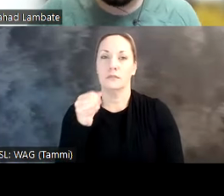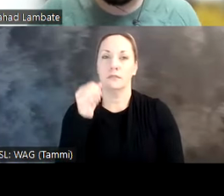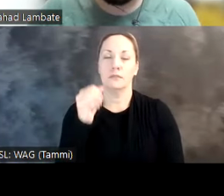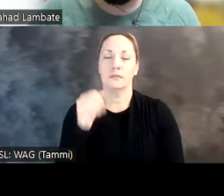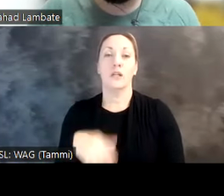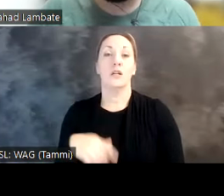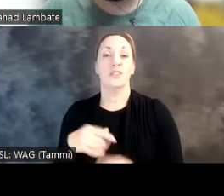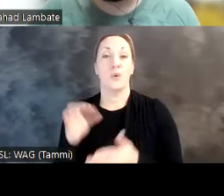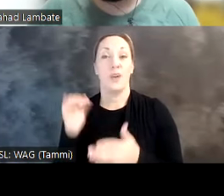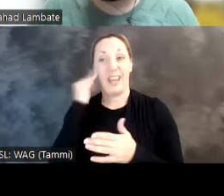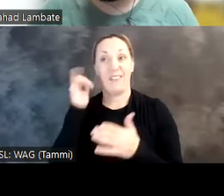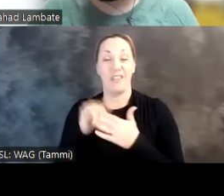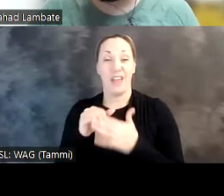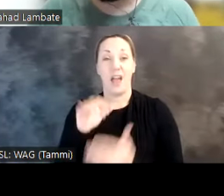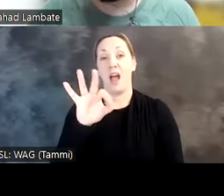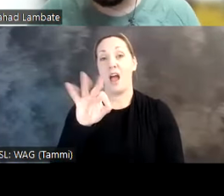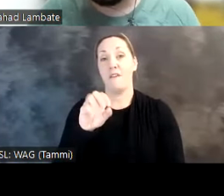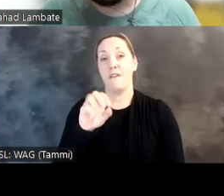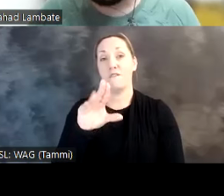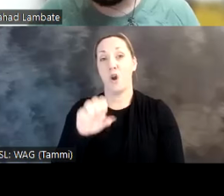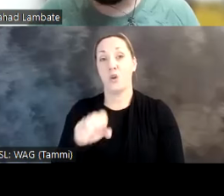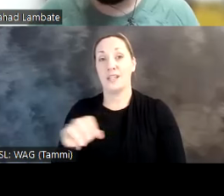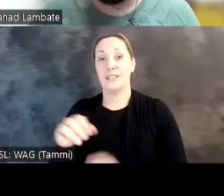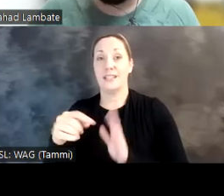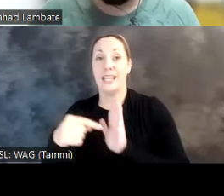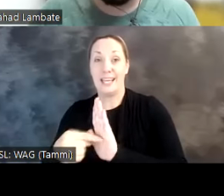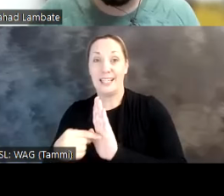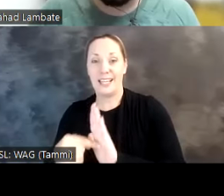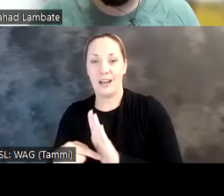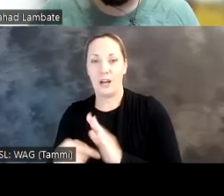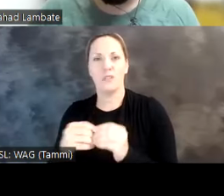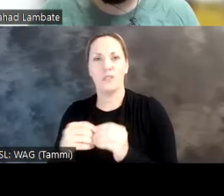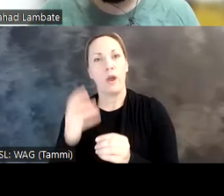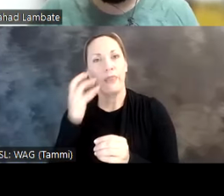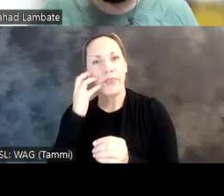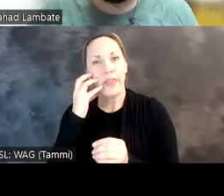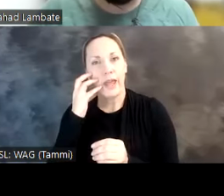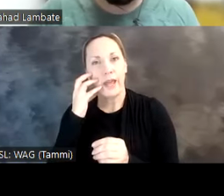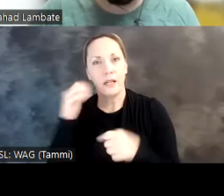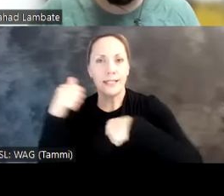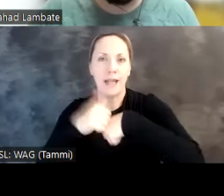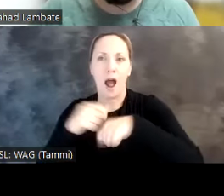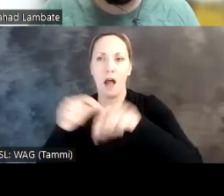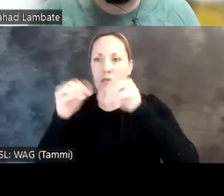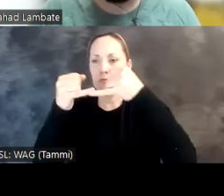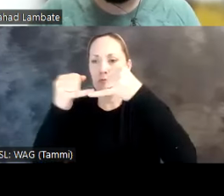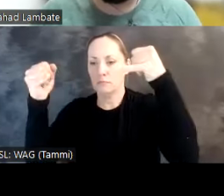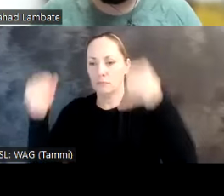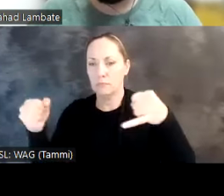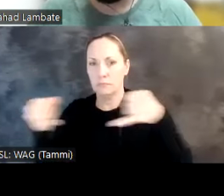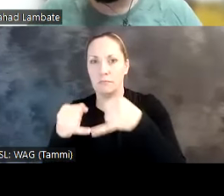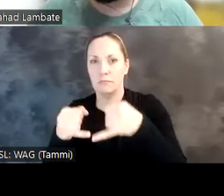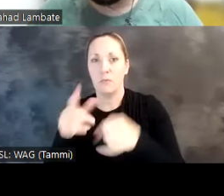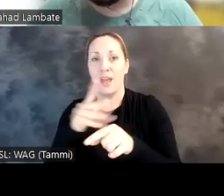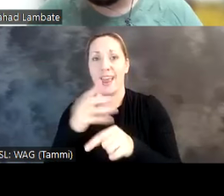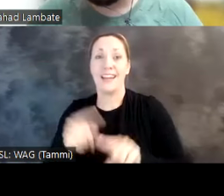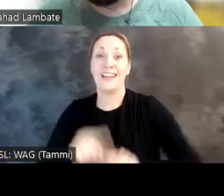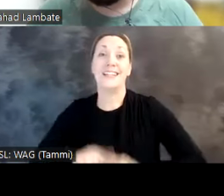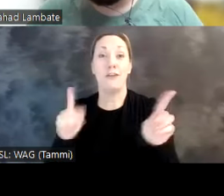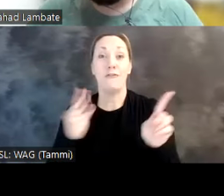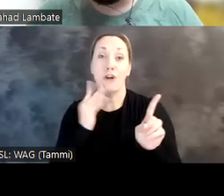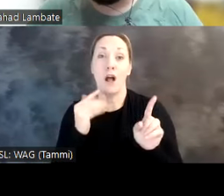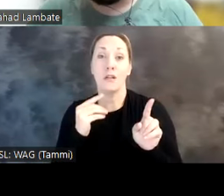this particular focus indicator was a solid, thick outline with a different color, like complementing the black